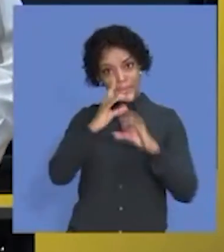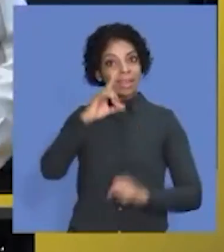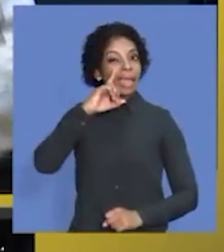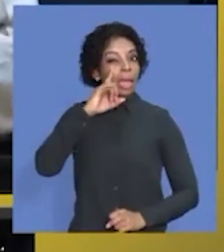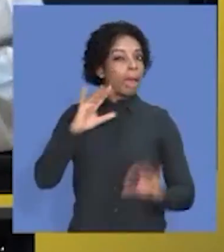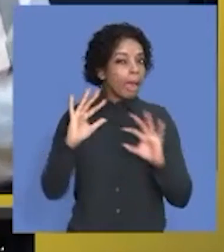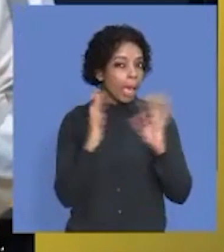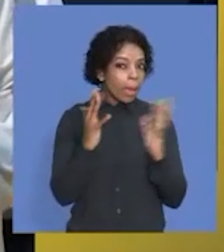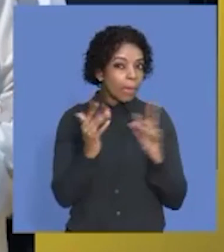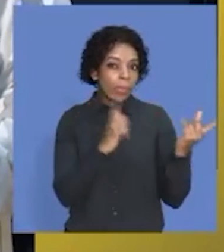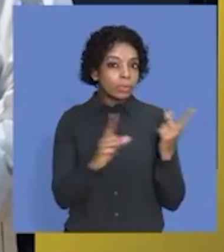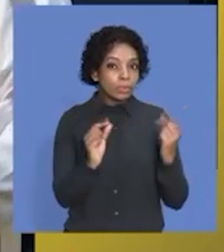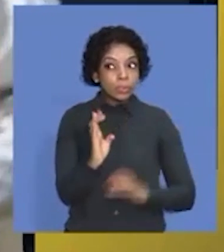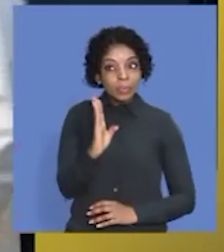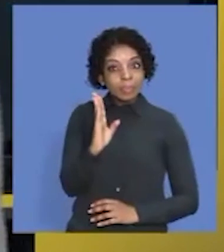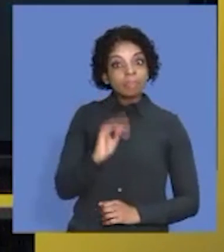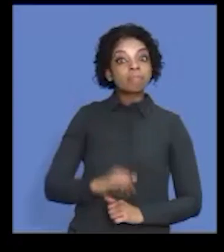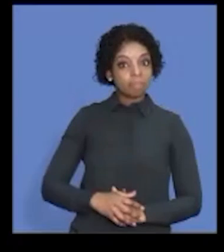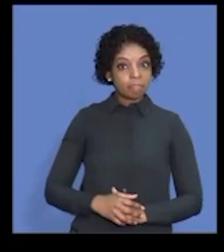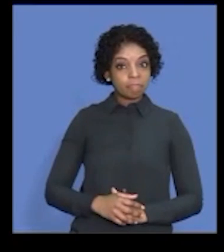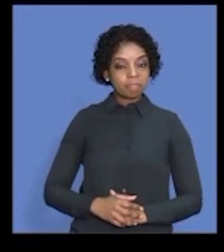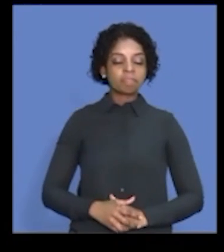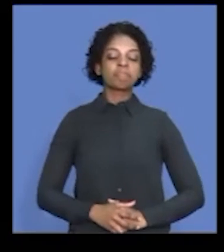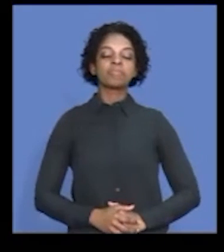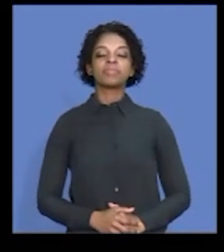go about doing this particular adjustment.